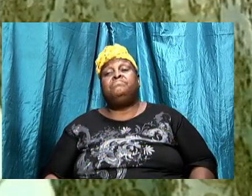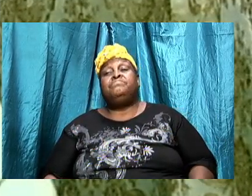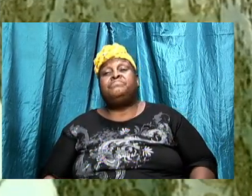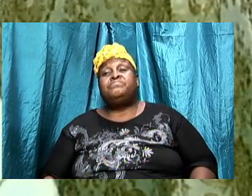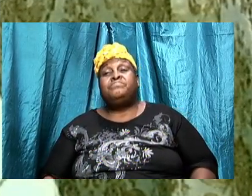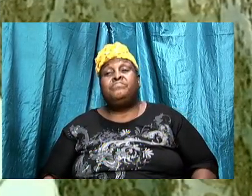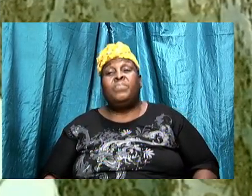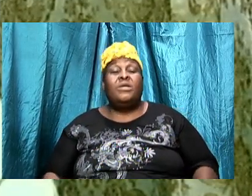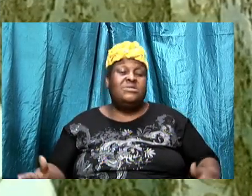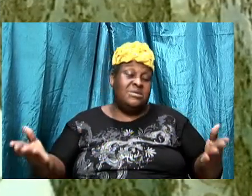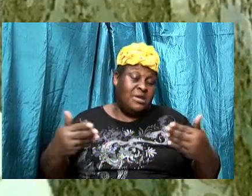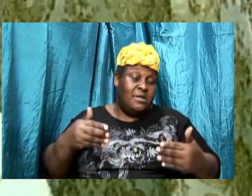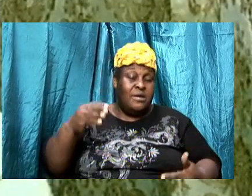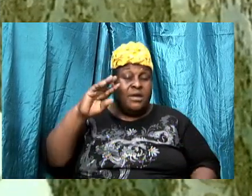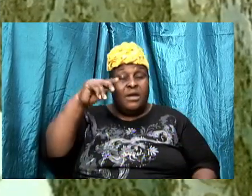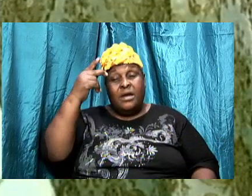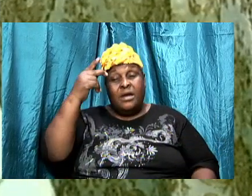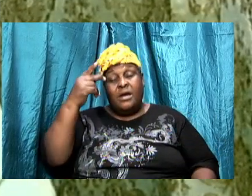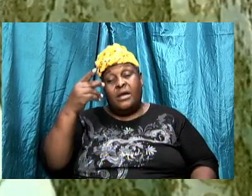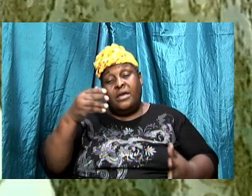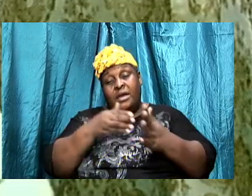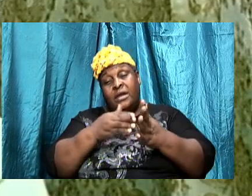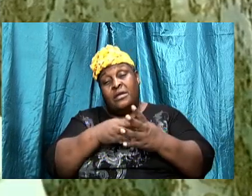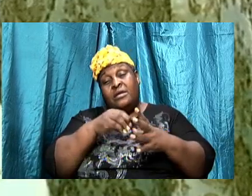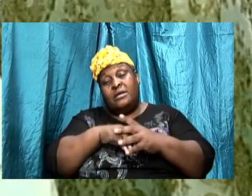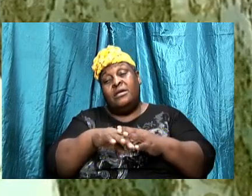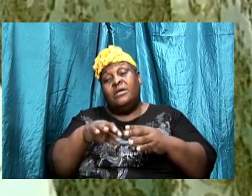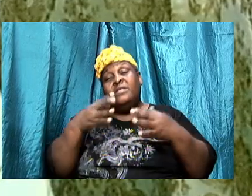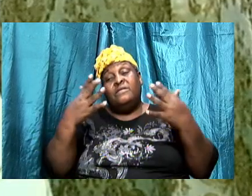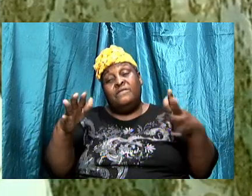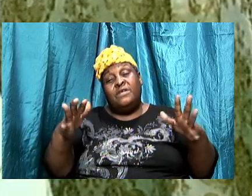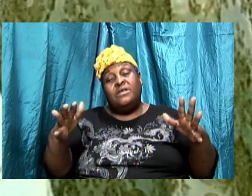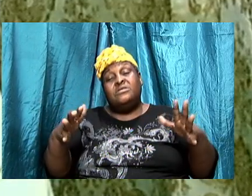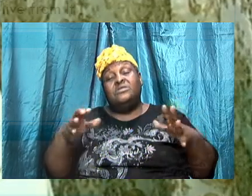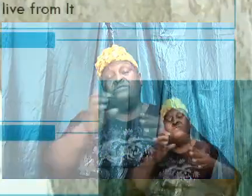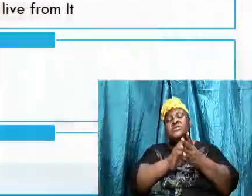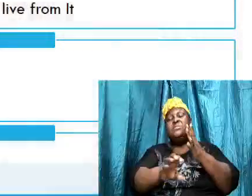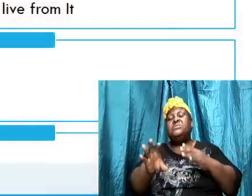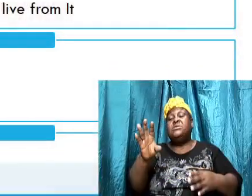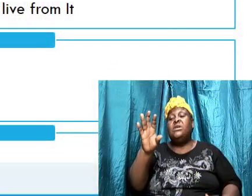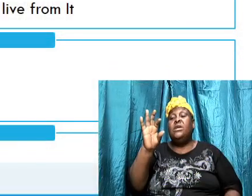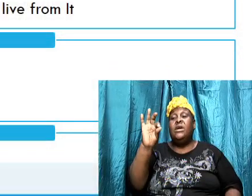So here again, in the ending of chapter 9, Paul